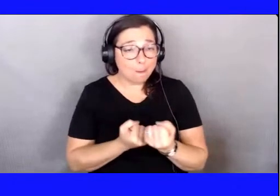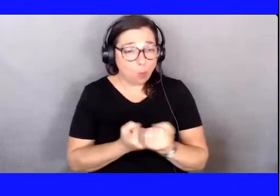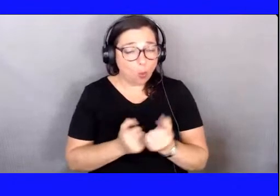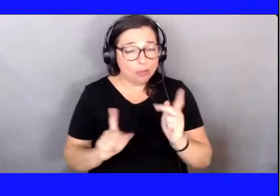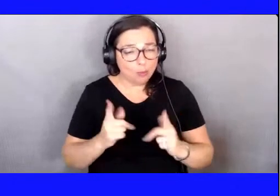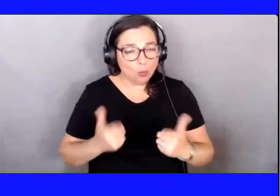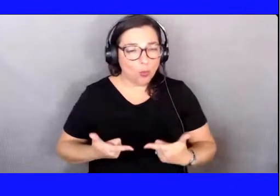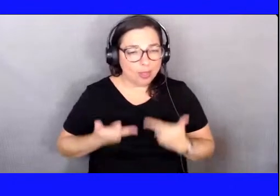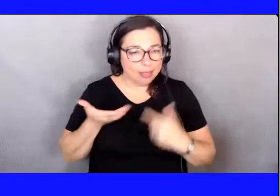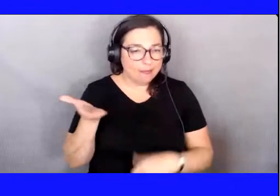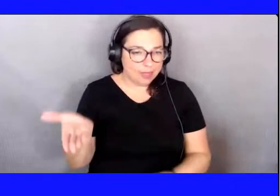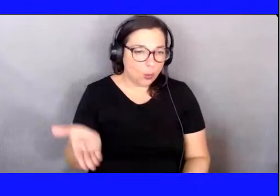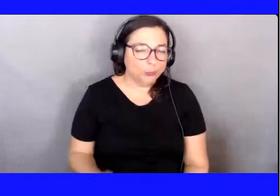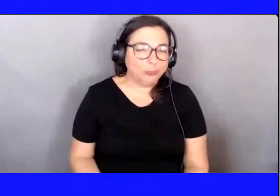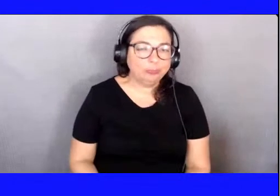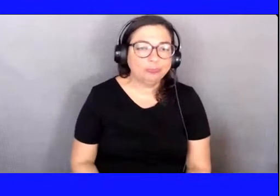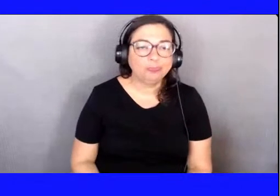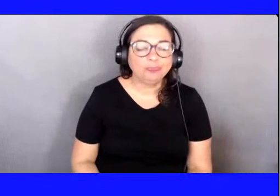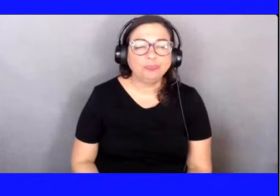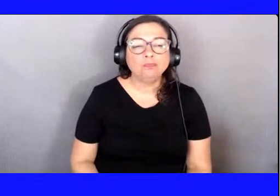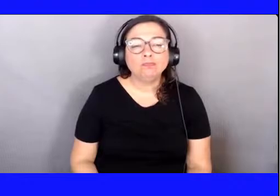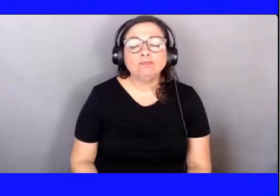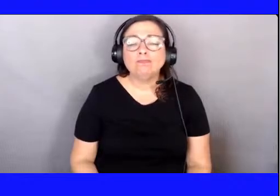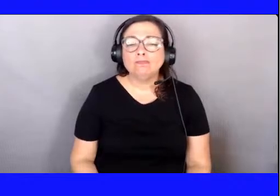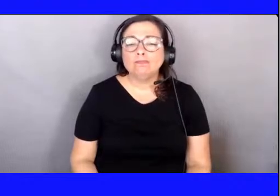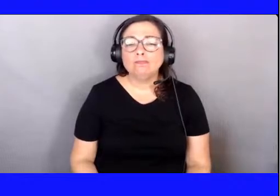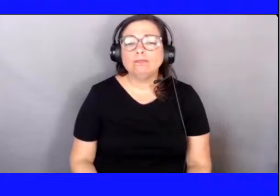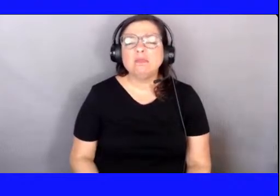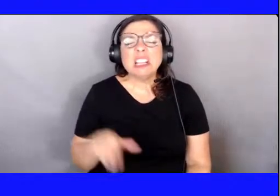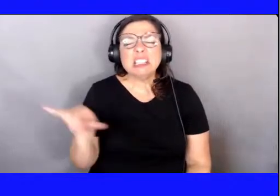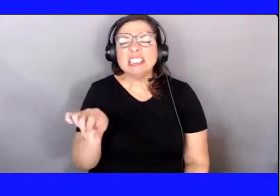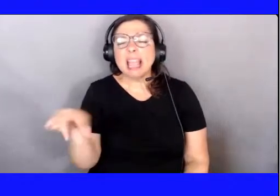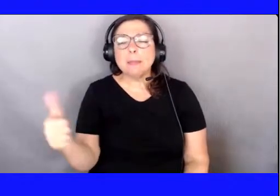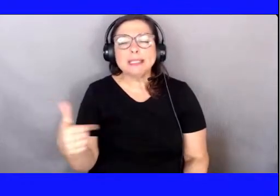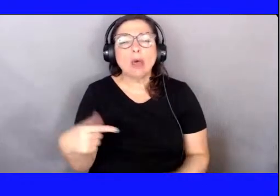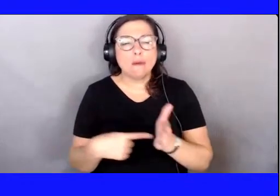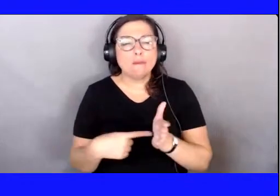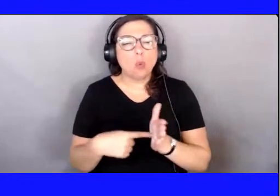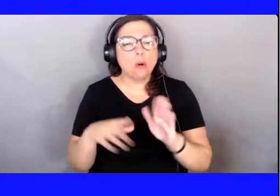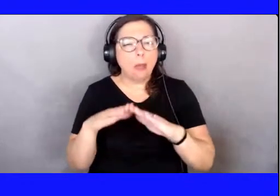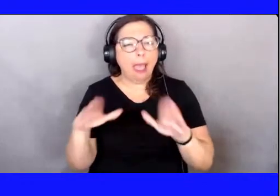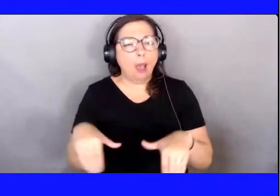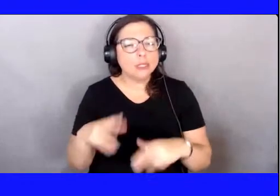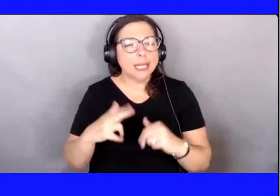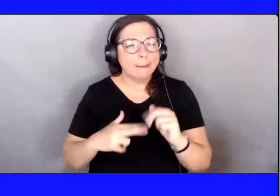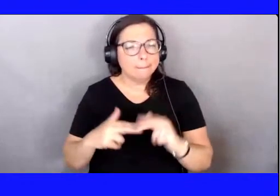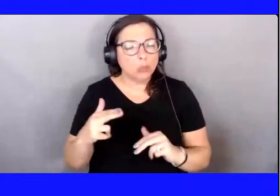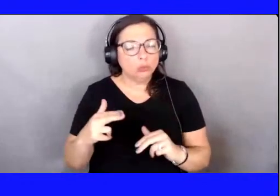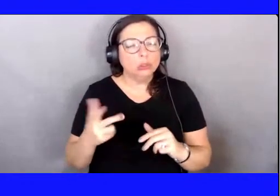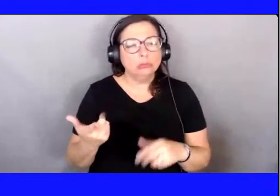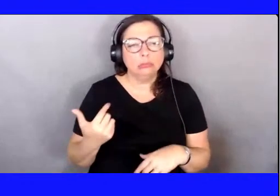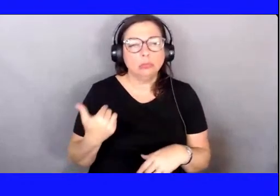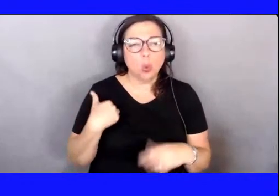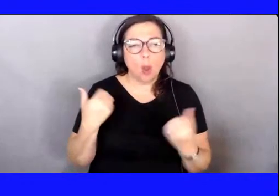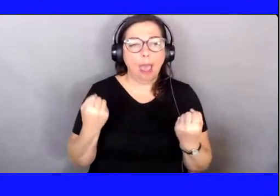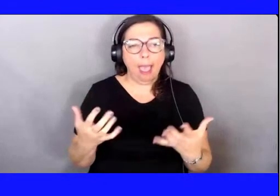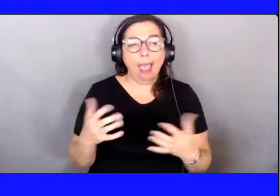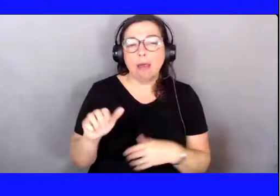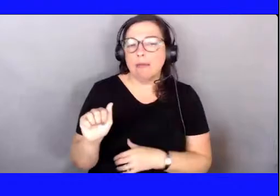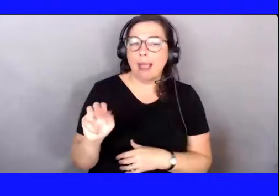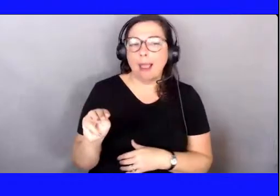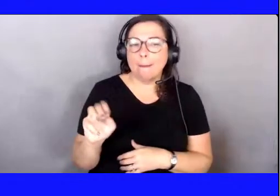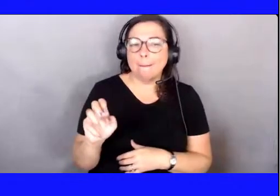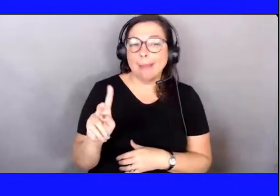please. So like many affordable housing buildings of this size, we're going to have amenities, which is